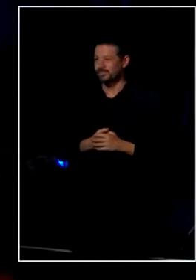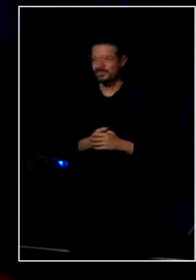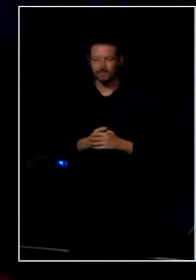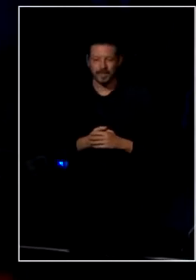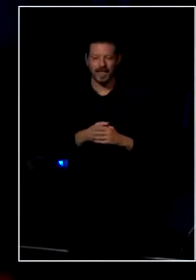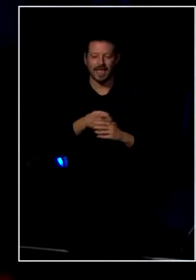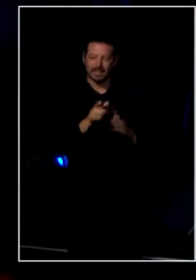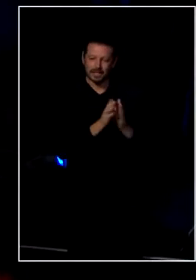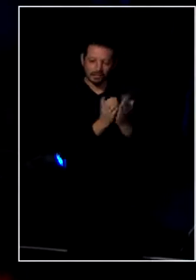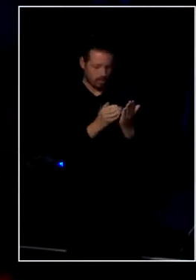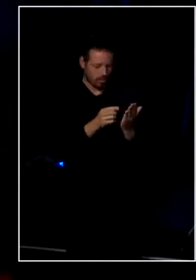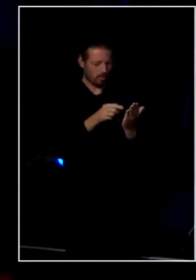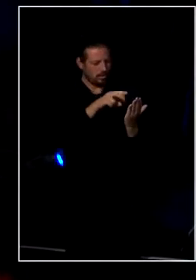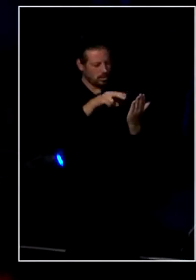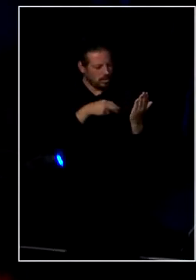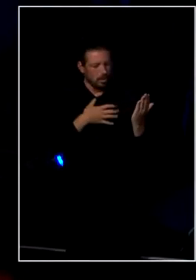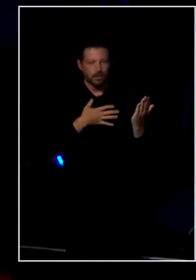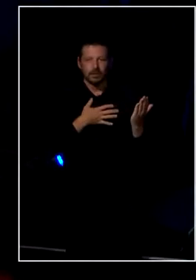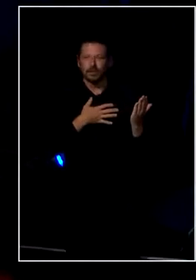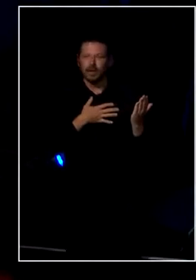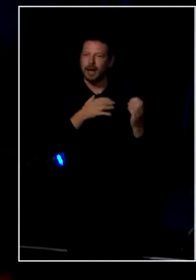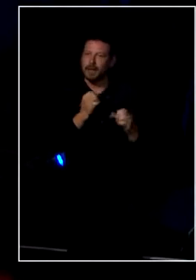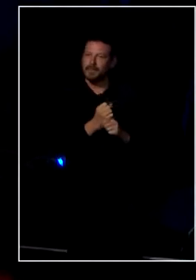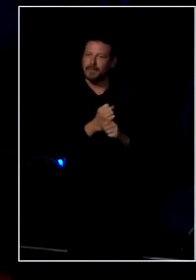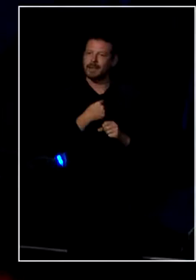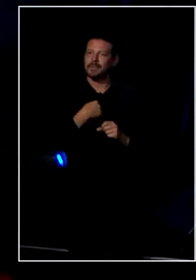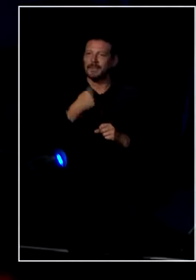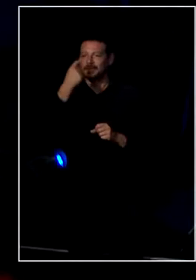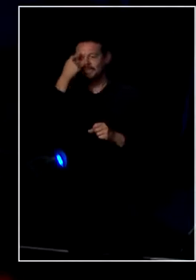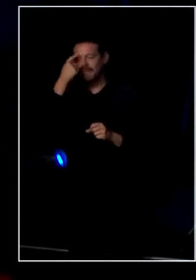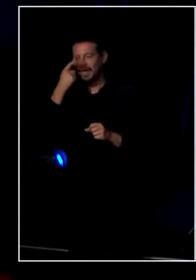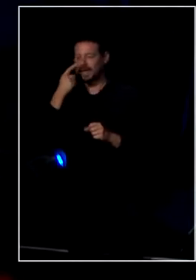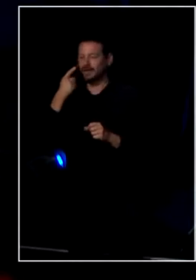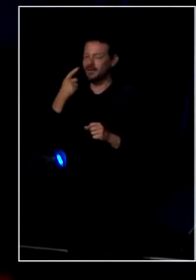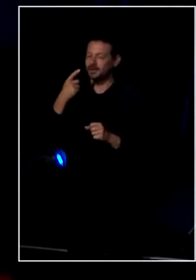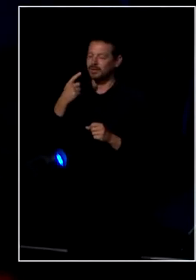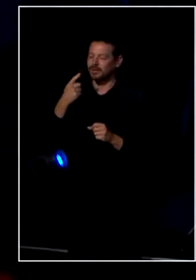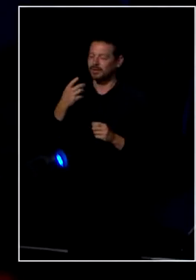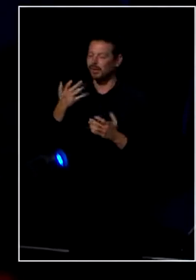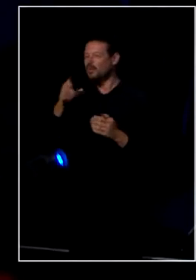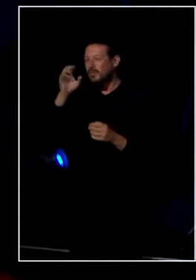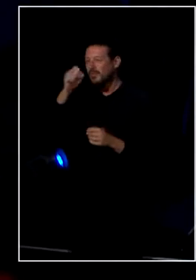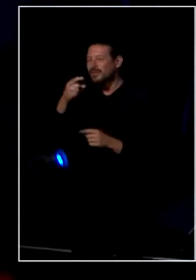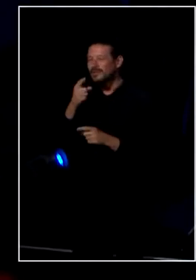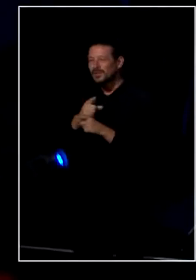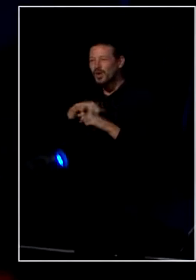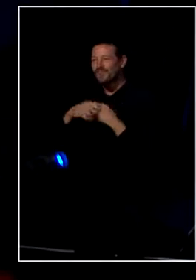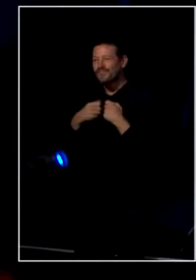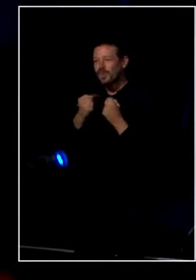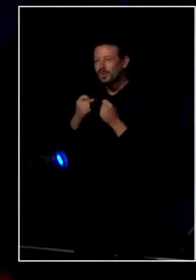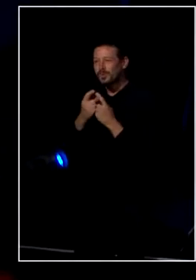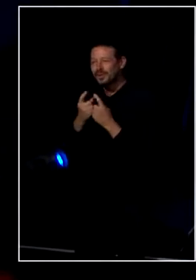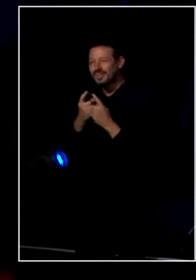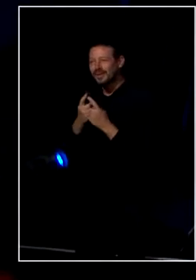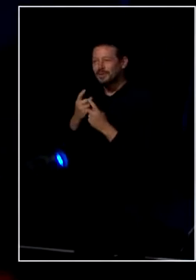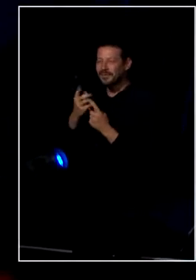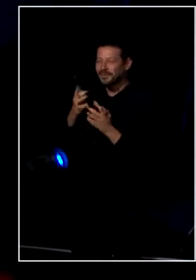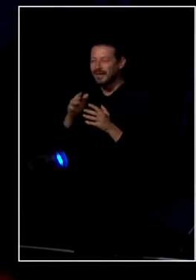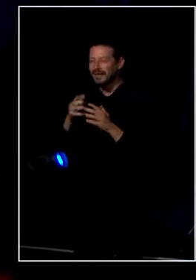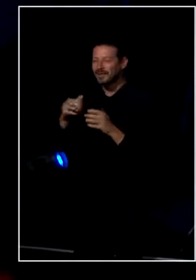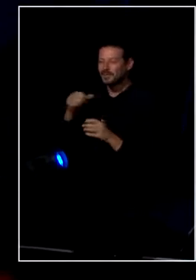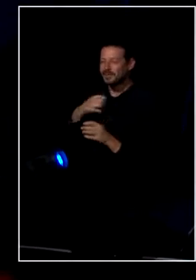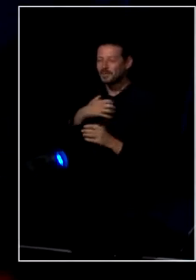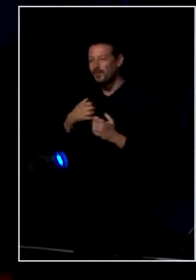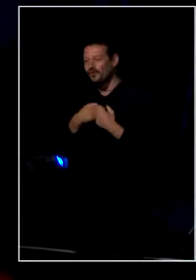this book made me actually think, and that's about the vulnerable thing that I said I changed my mind about and whatever, sorry about that. No, that's fine. It was like, but that